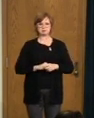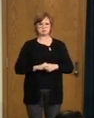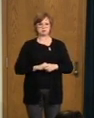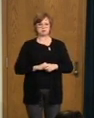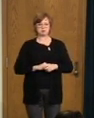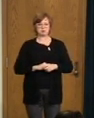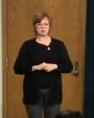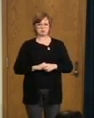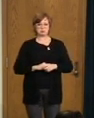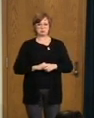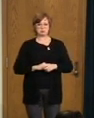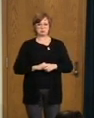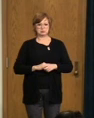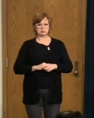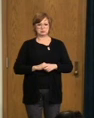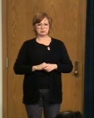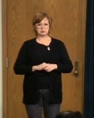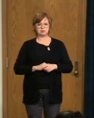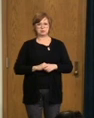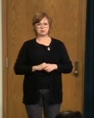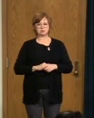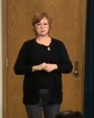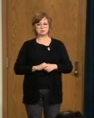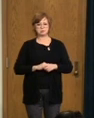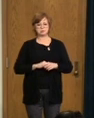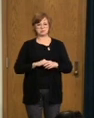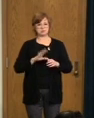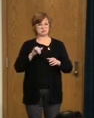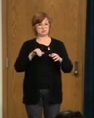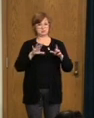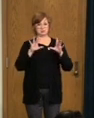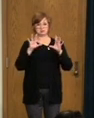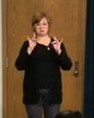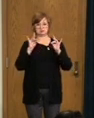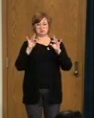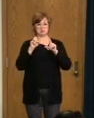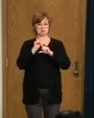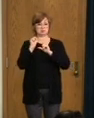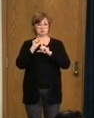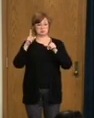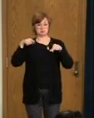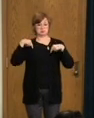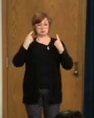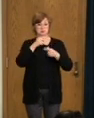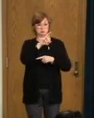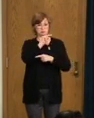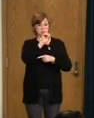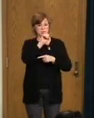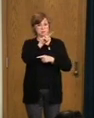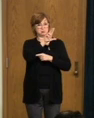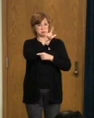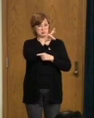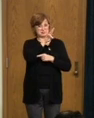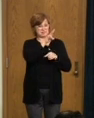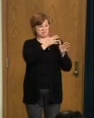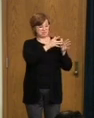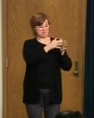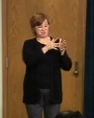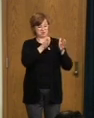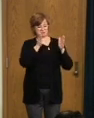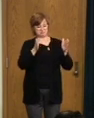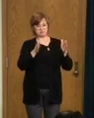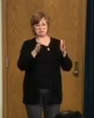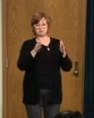household gathering perspective. We're in a very, very similar situation as we have been since November the 27th. That's unfortunate for us to want